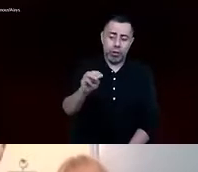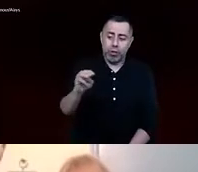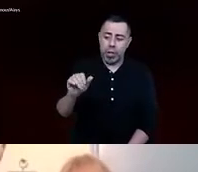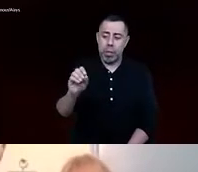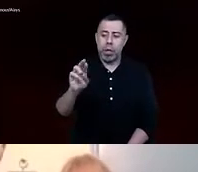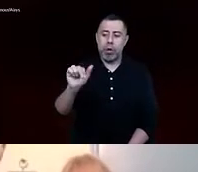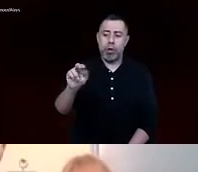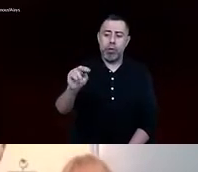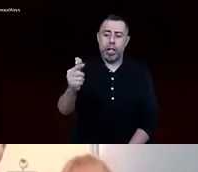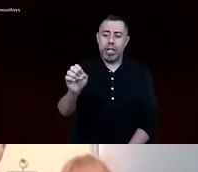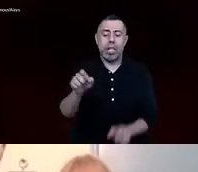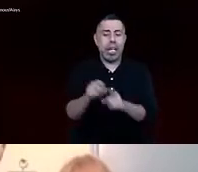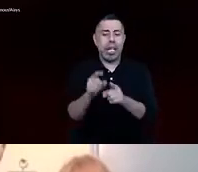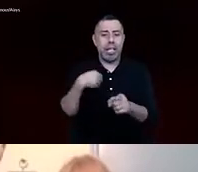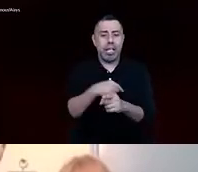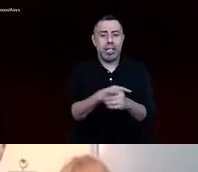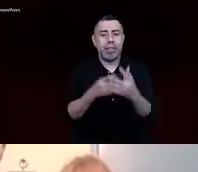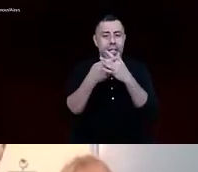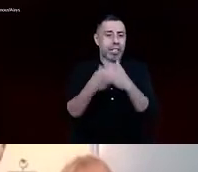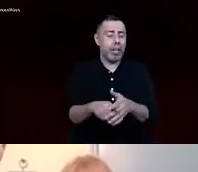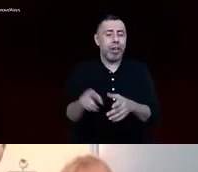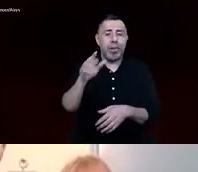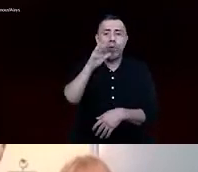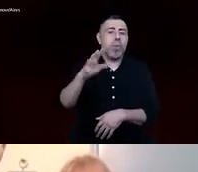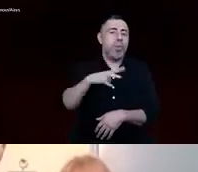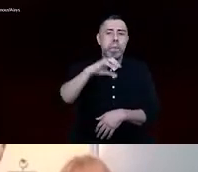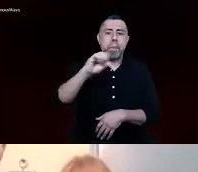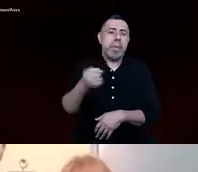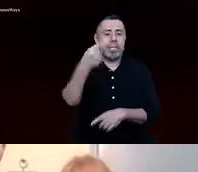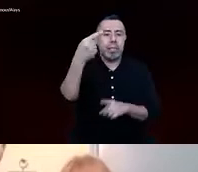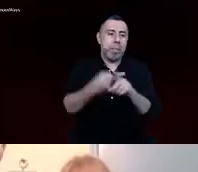our History Month for Women, Women's